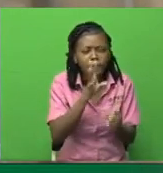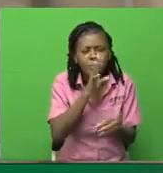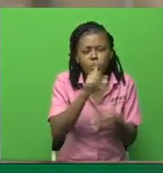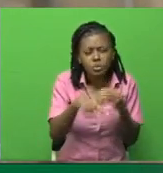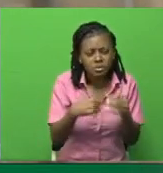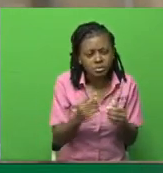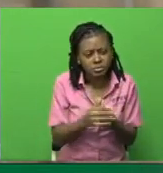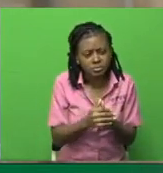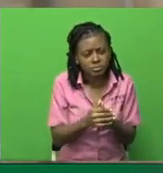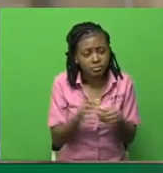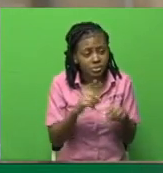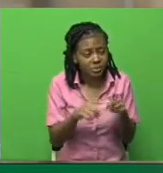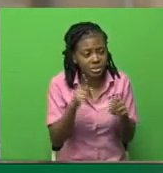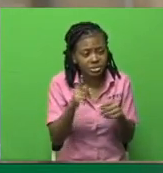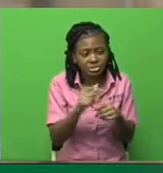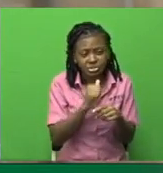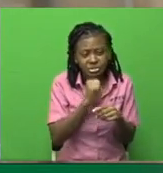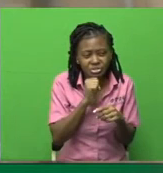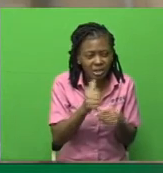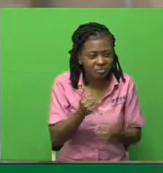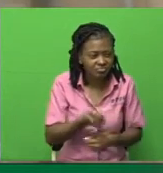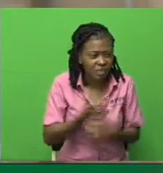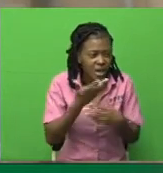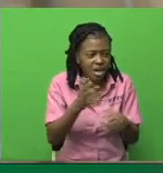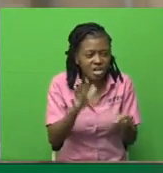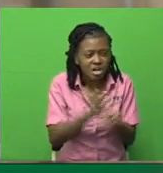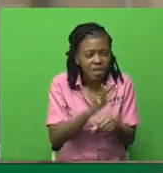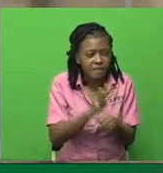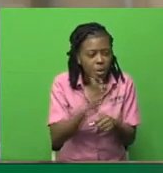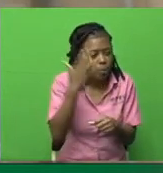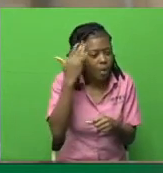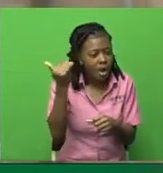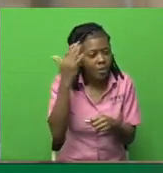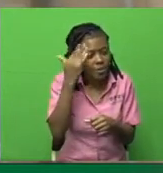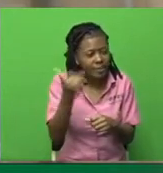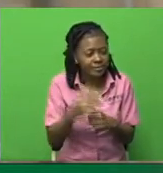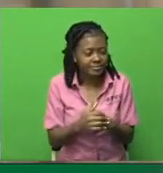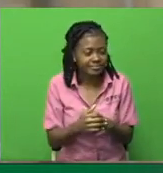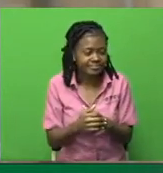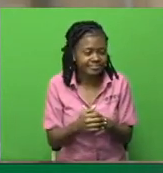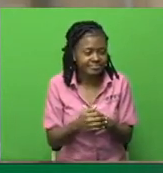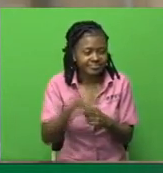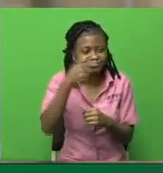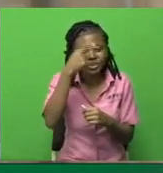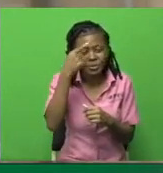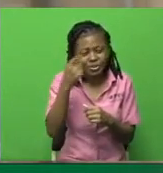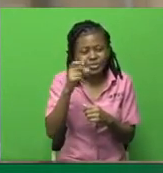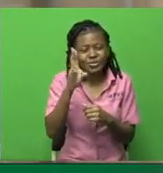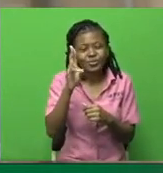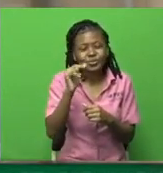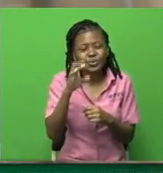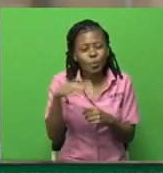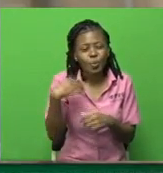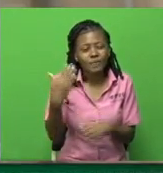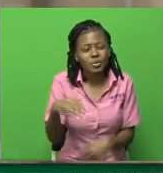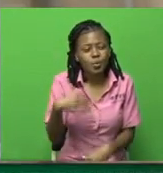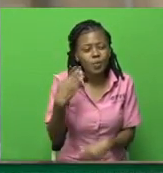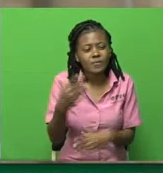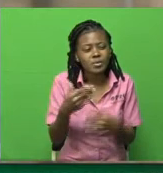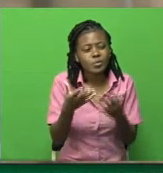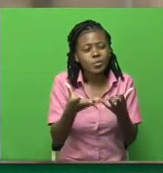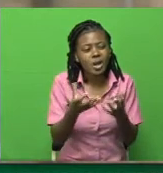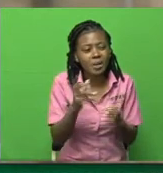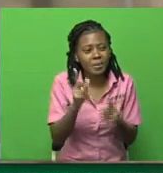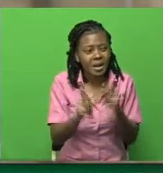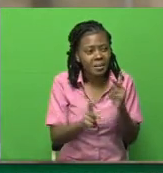it was not forthcoming because India usual style it is all geared towards riling up